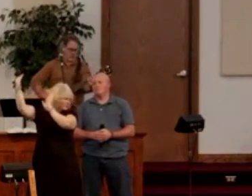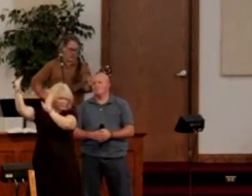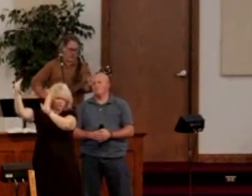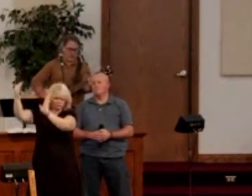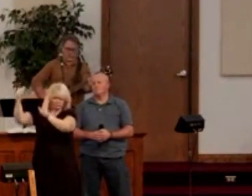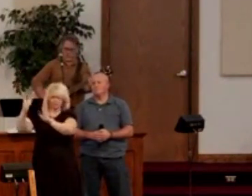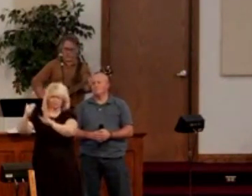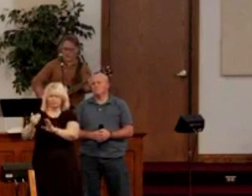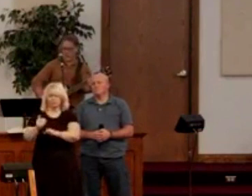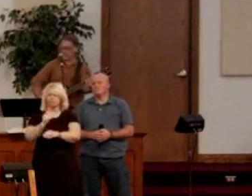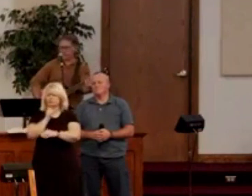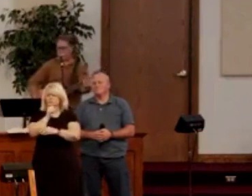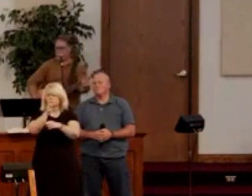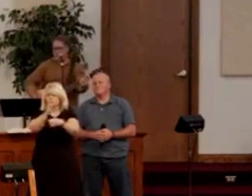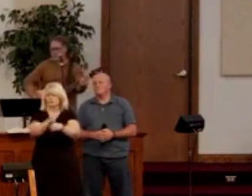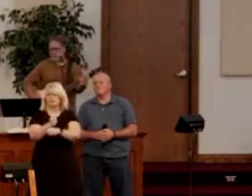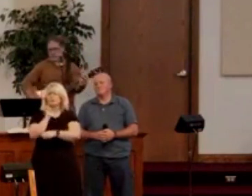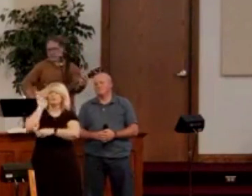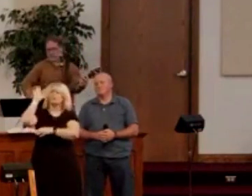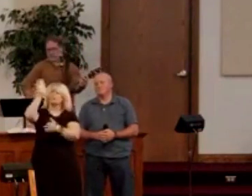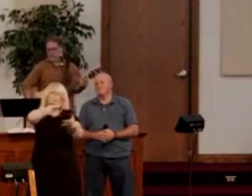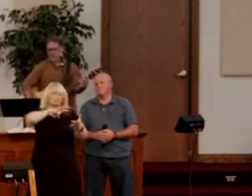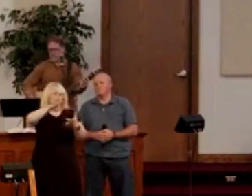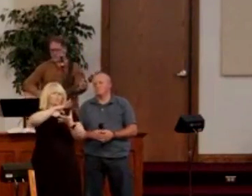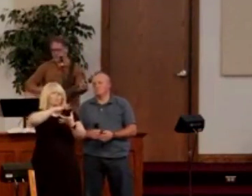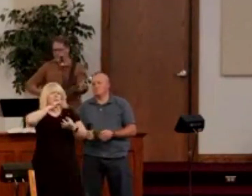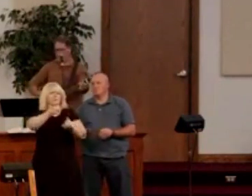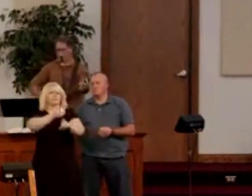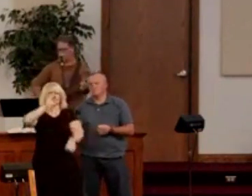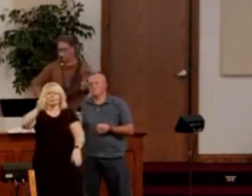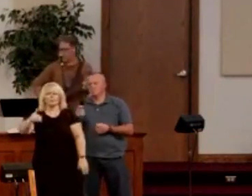your spirit from me.